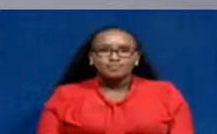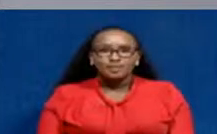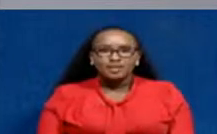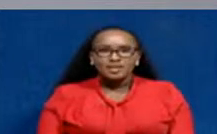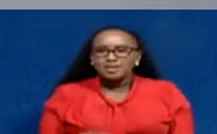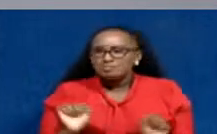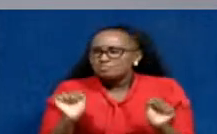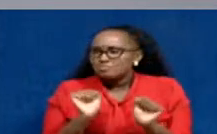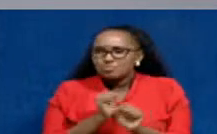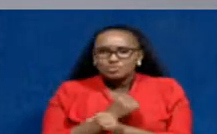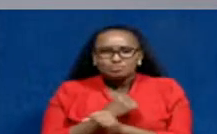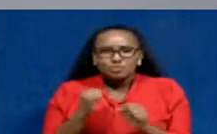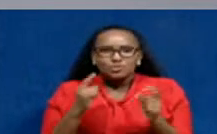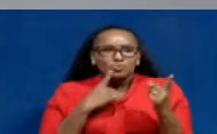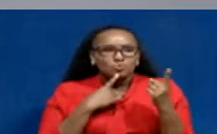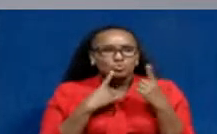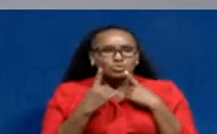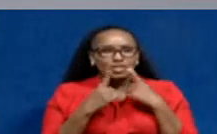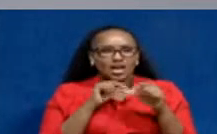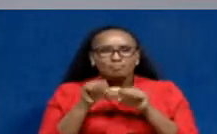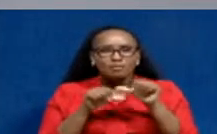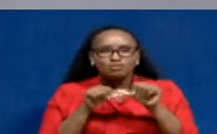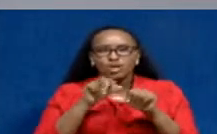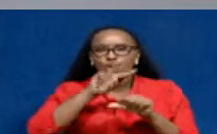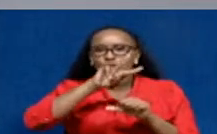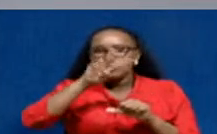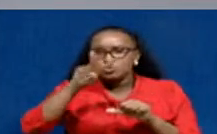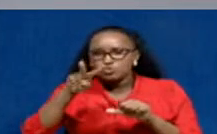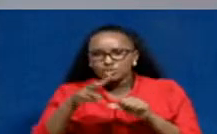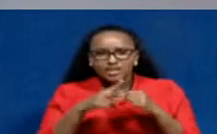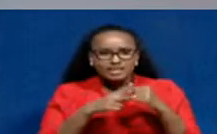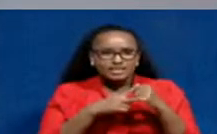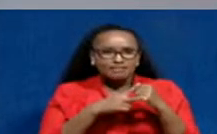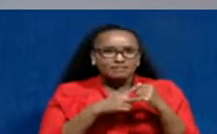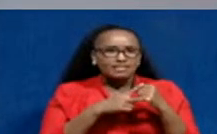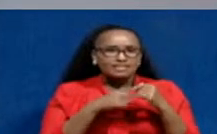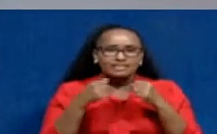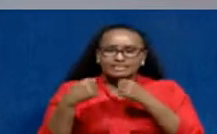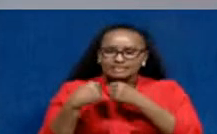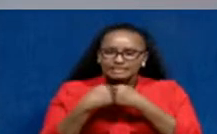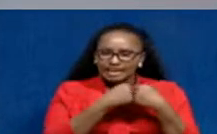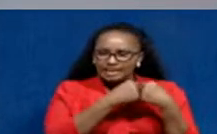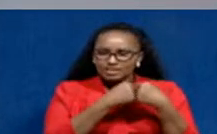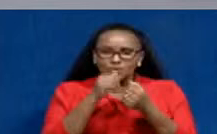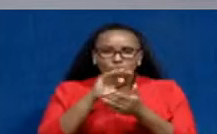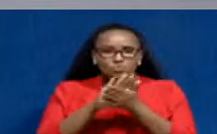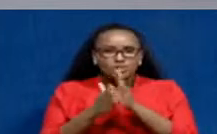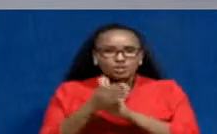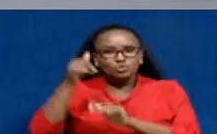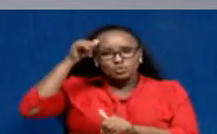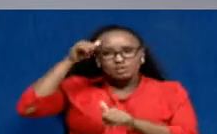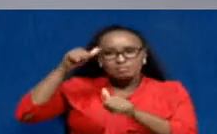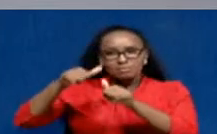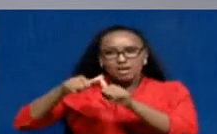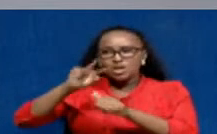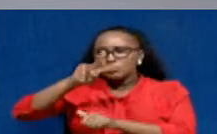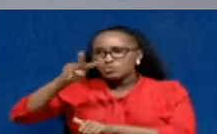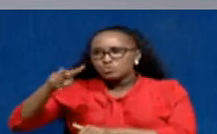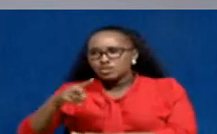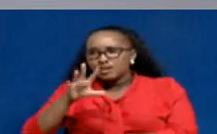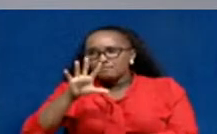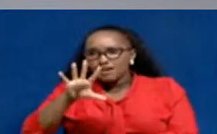You cannot talk about the 2007 crisis without going back to the